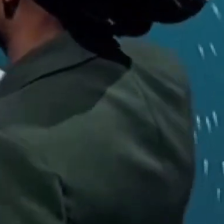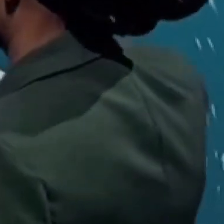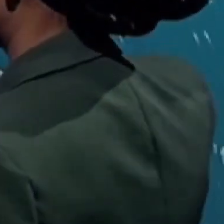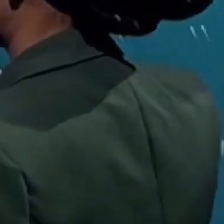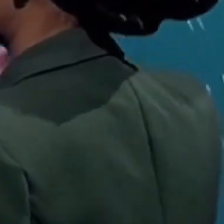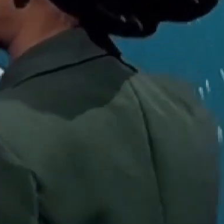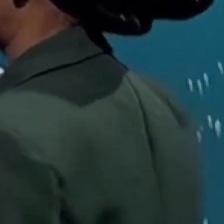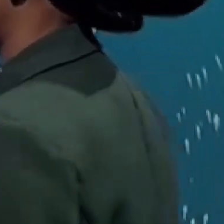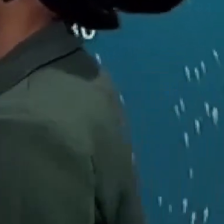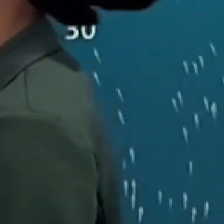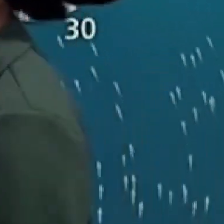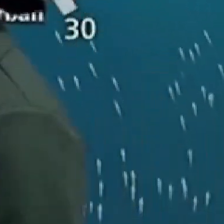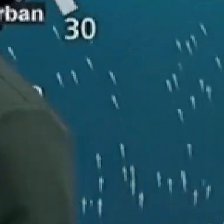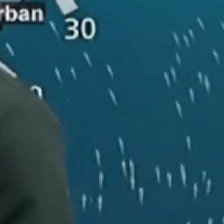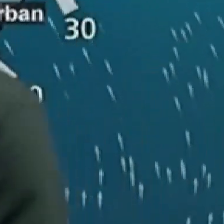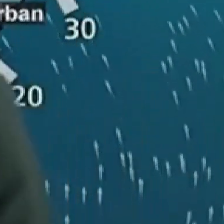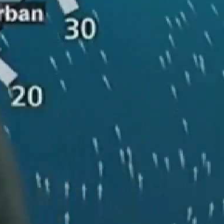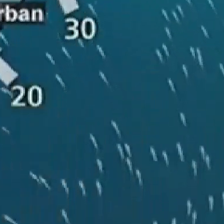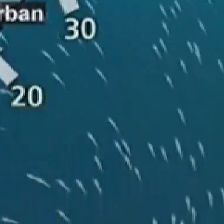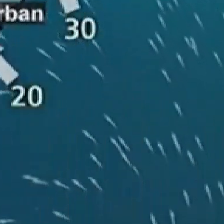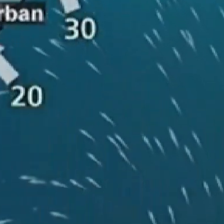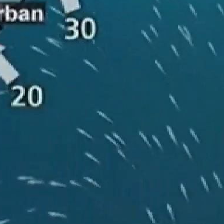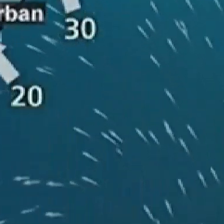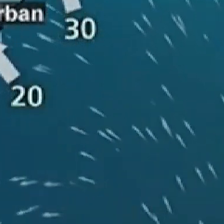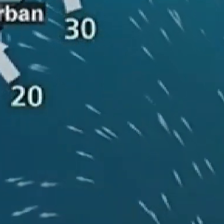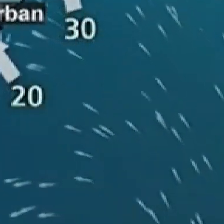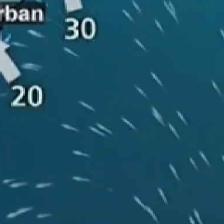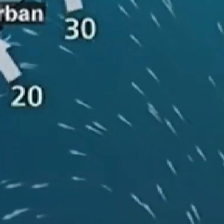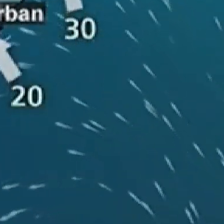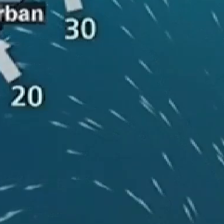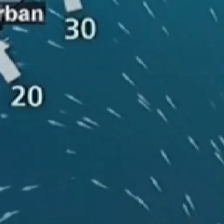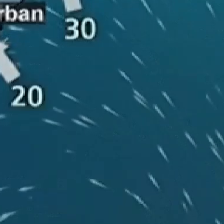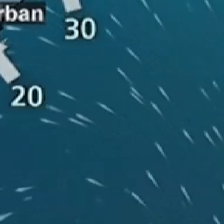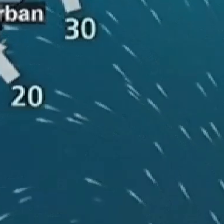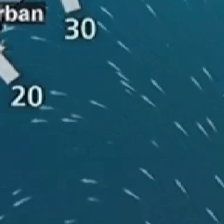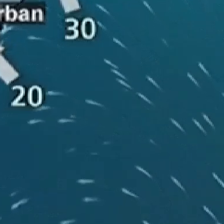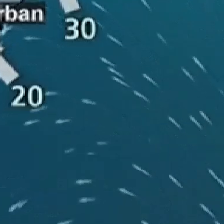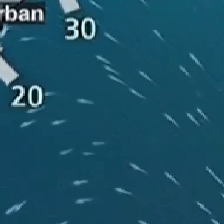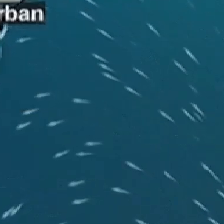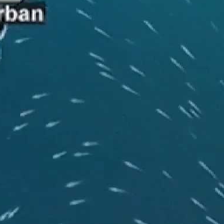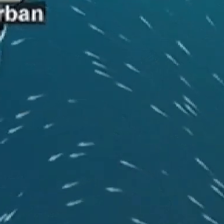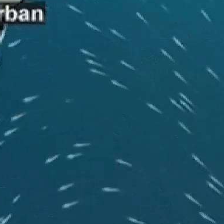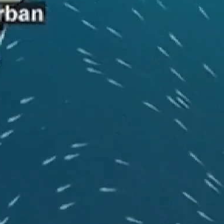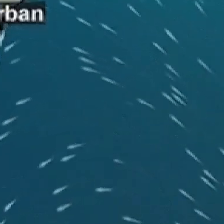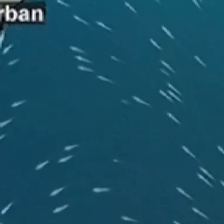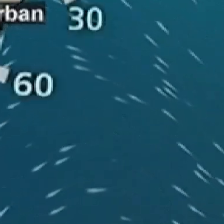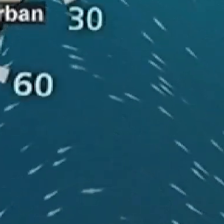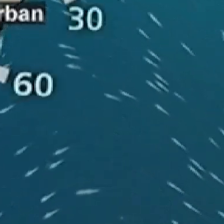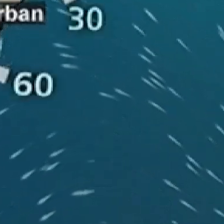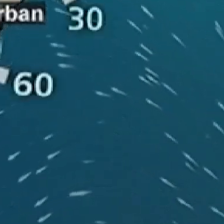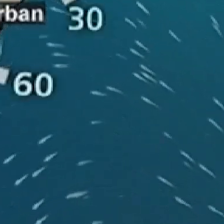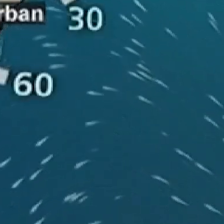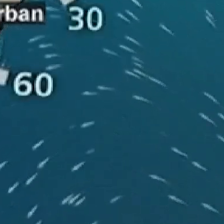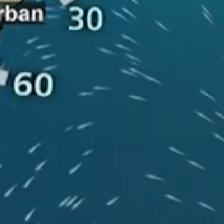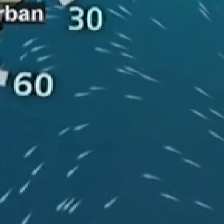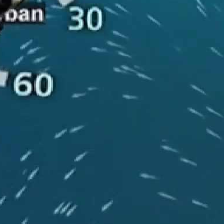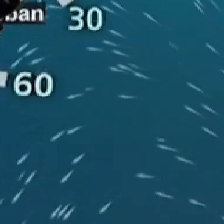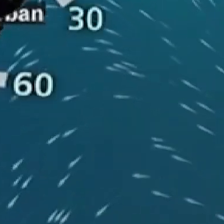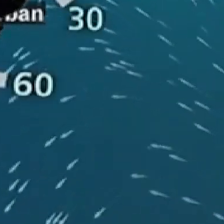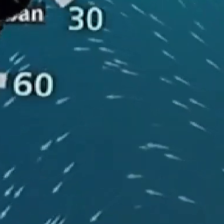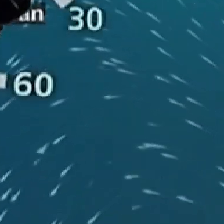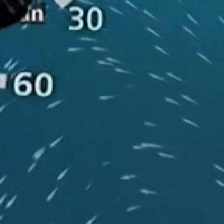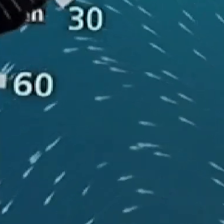naga bo tla nna le gone go aparelwa ke maru re bela karolo kwa KwaZulu-Natal ka masarasara na pula diperesente di le 30 mme go tla nna